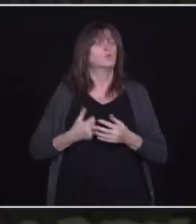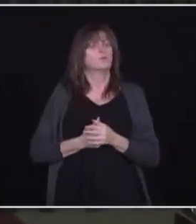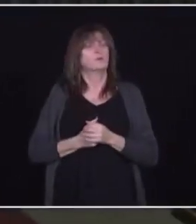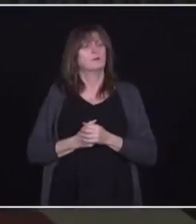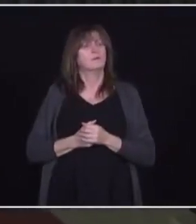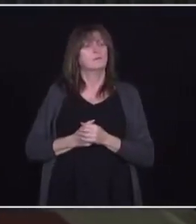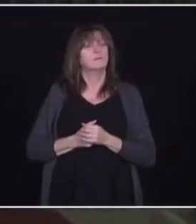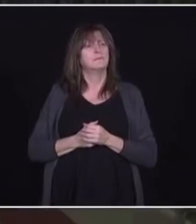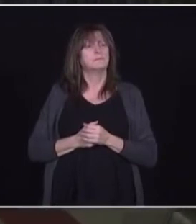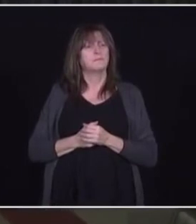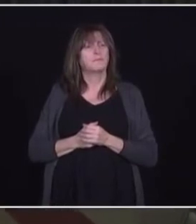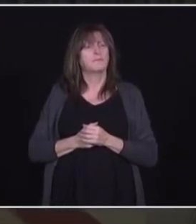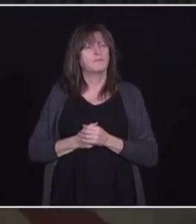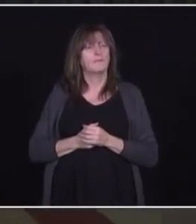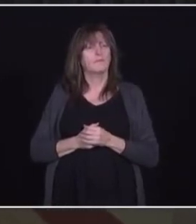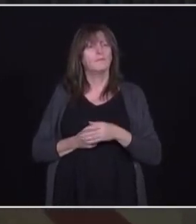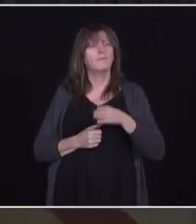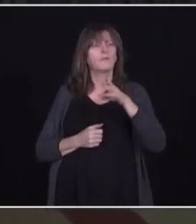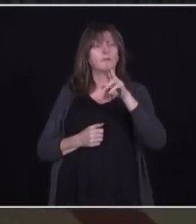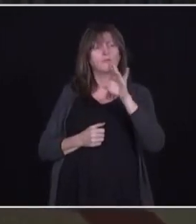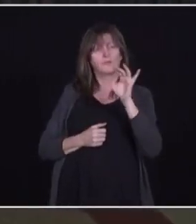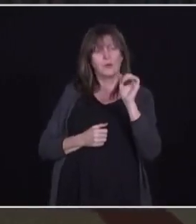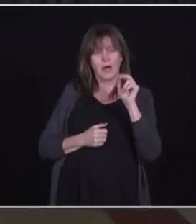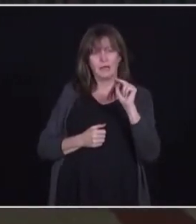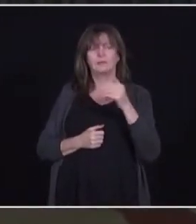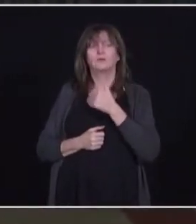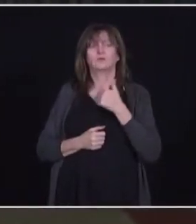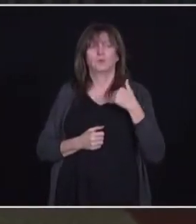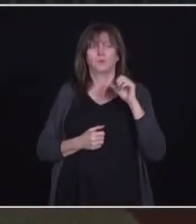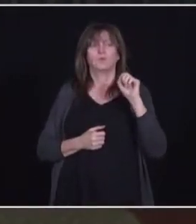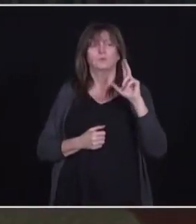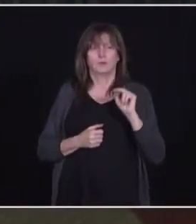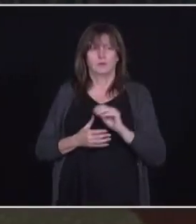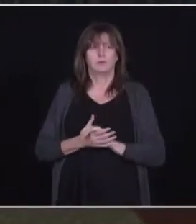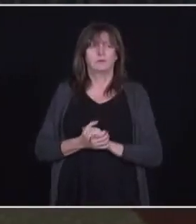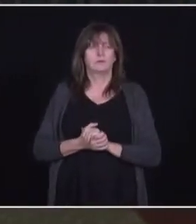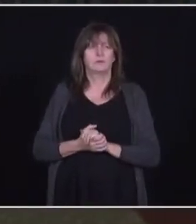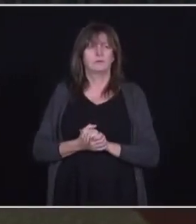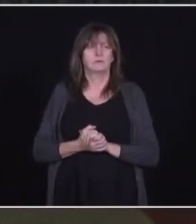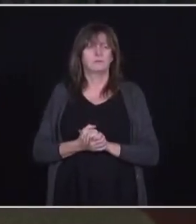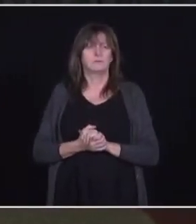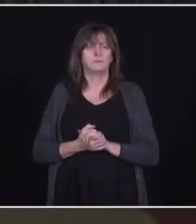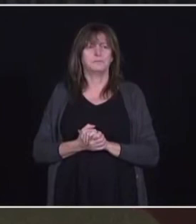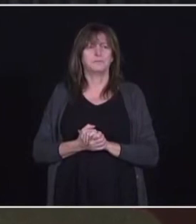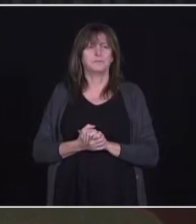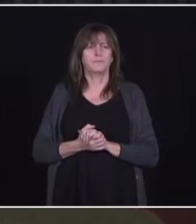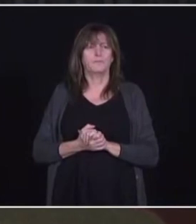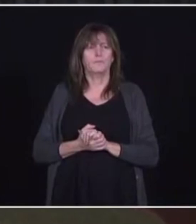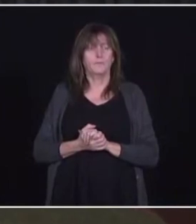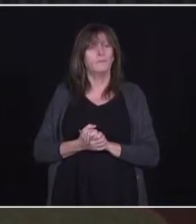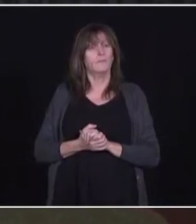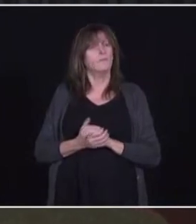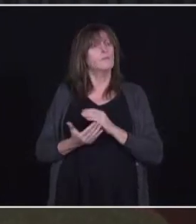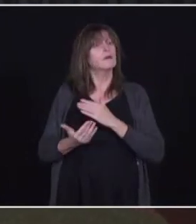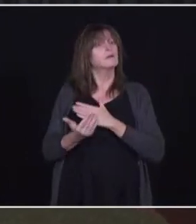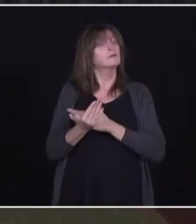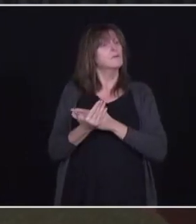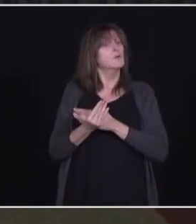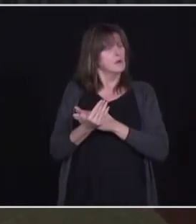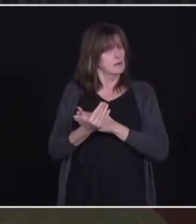Brian Lilly with the Toronto Sun. Please go ahead. Hi, Brian. Premier, this morning, Prime Minister Justin Trudeau announced a